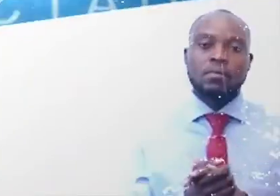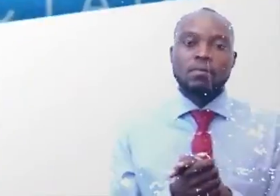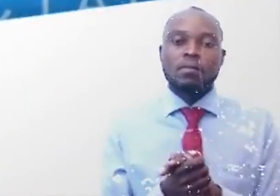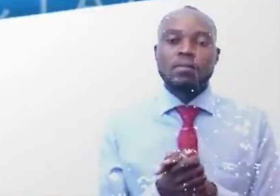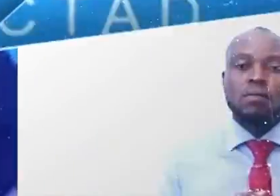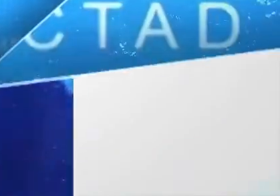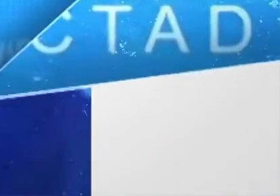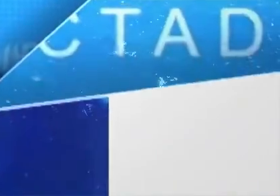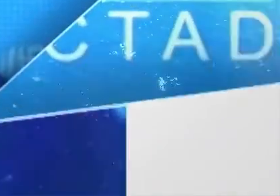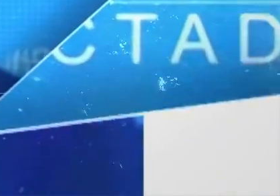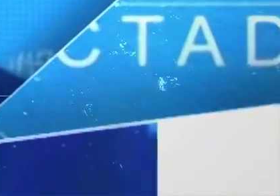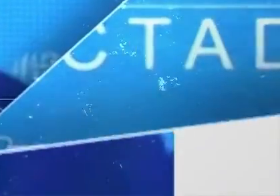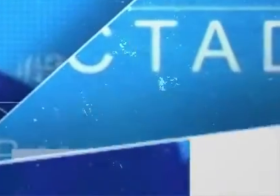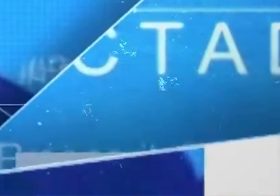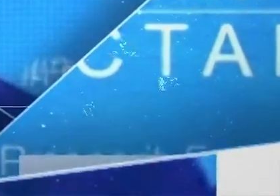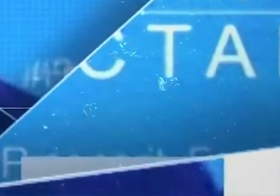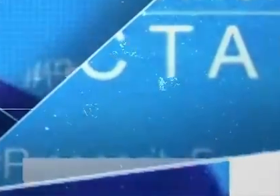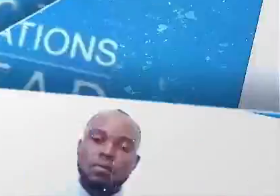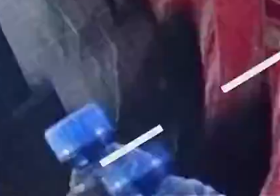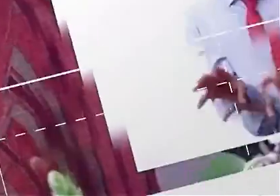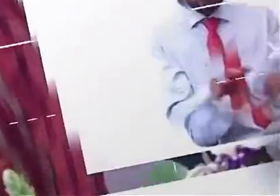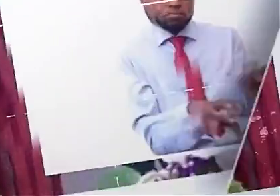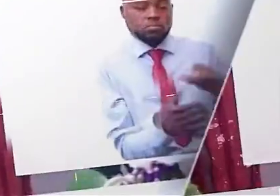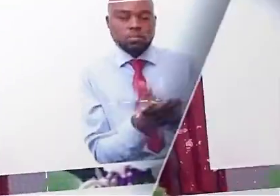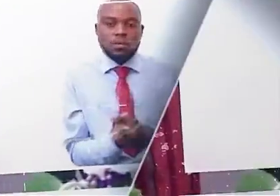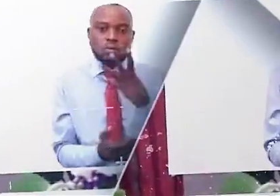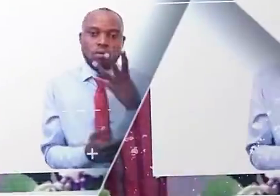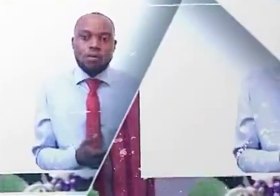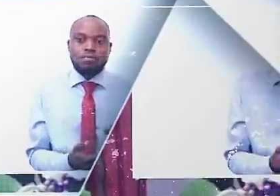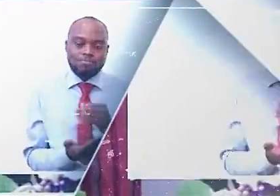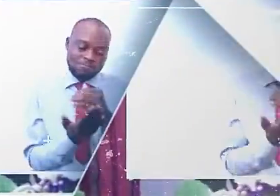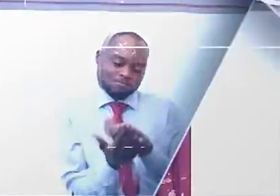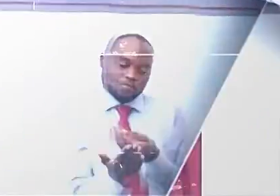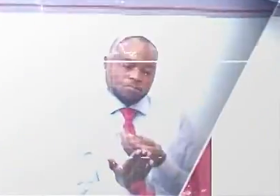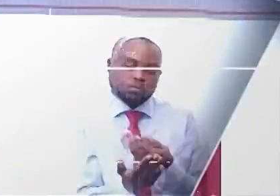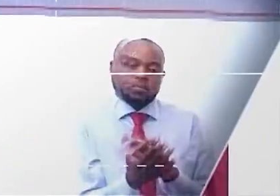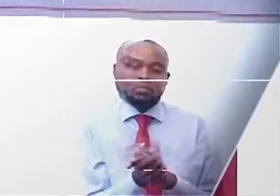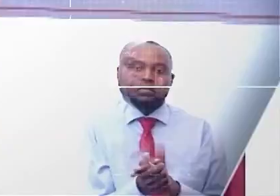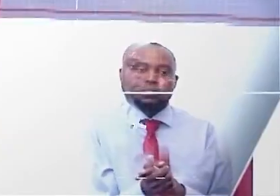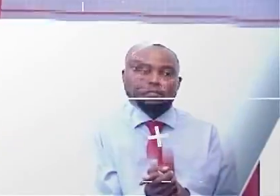We call for policies and practices that put people first.